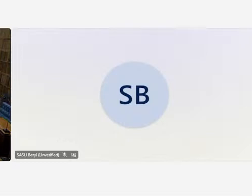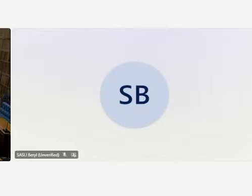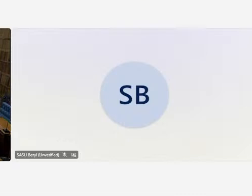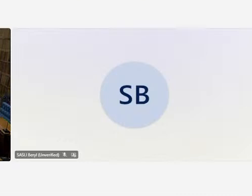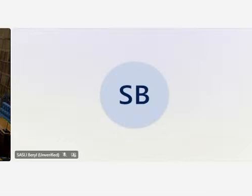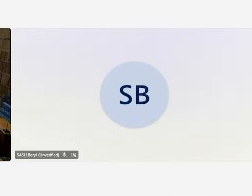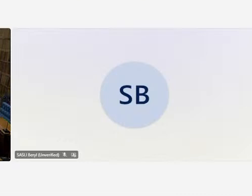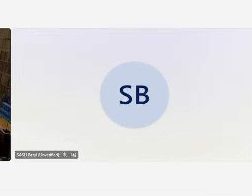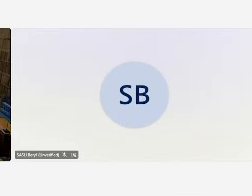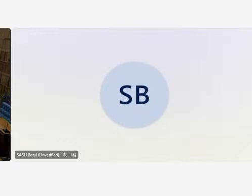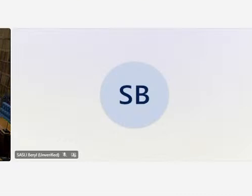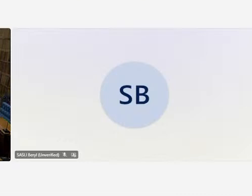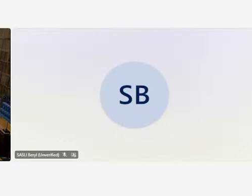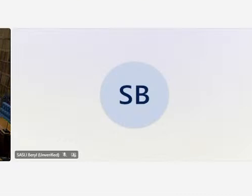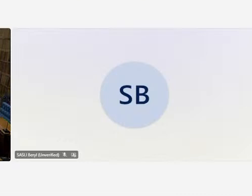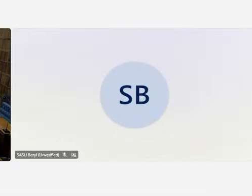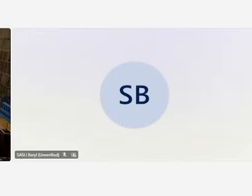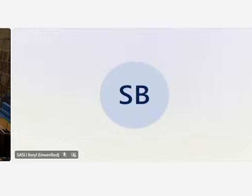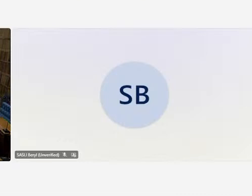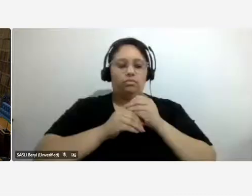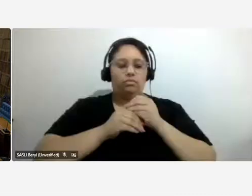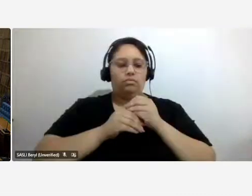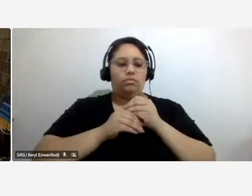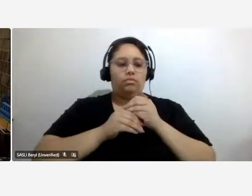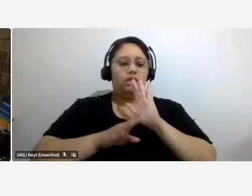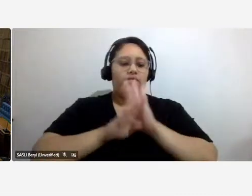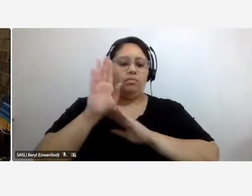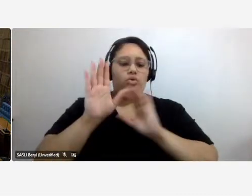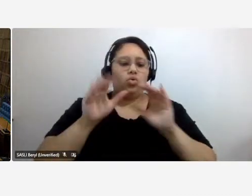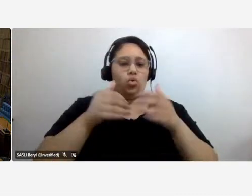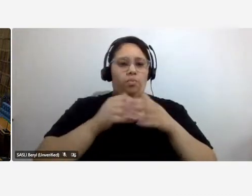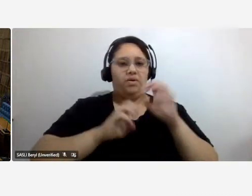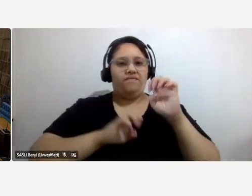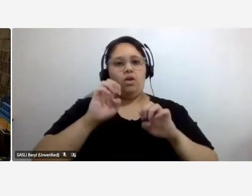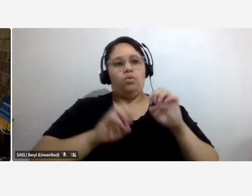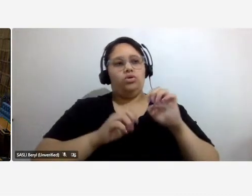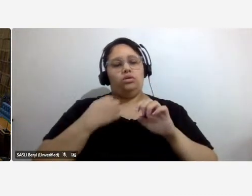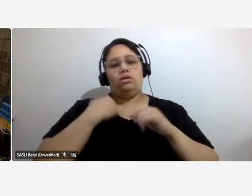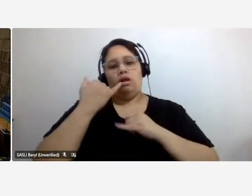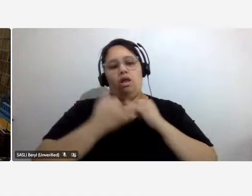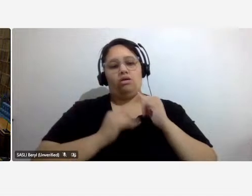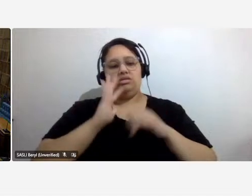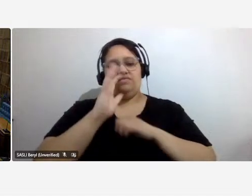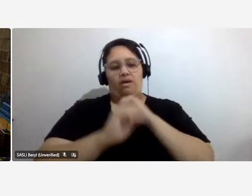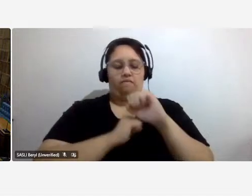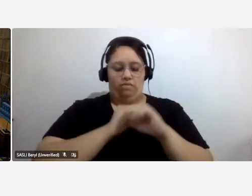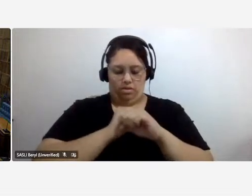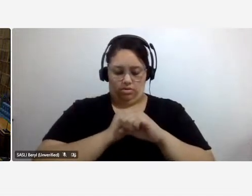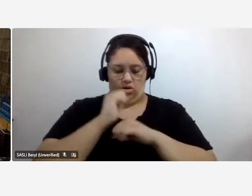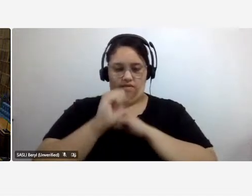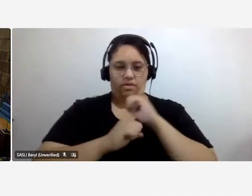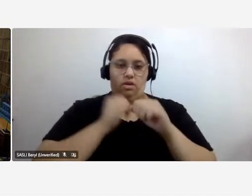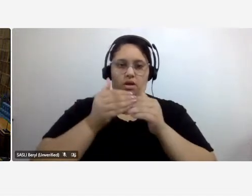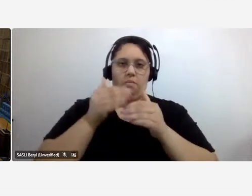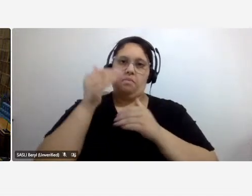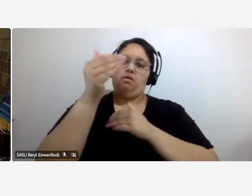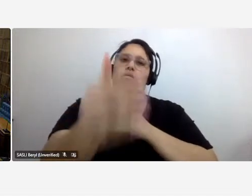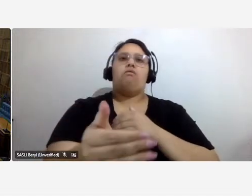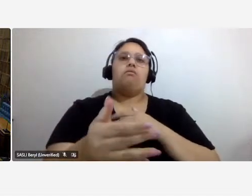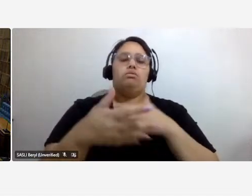Just to add, so Palmer Development Group did an evaluation of the last 5 years of Year Beyond. So